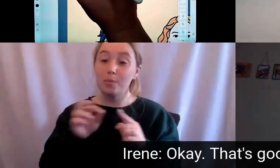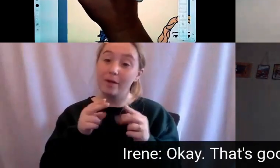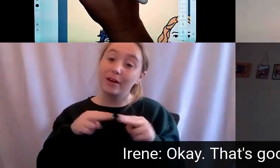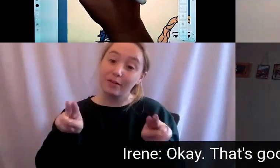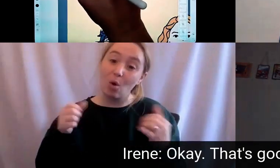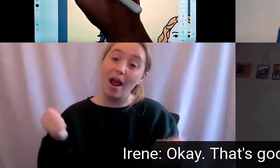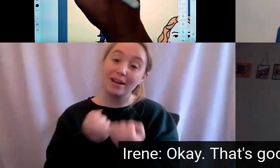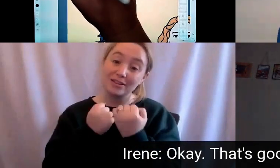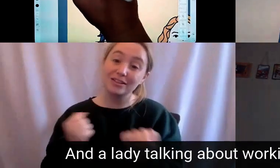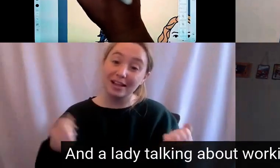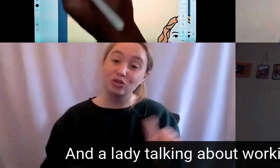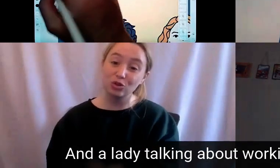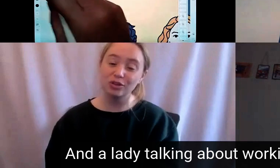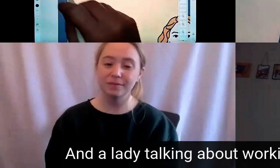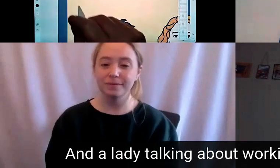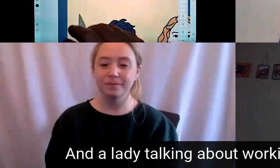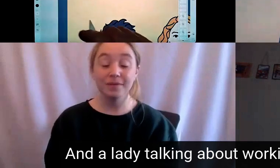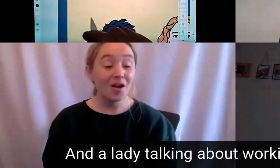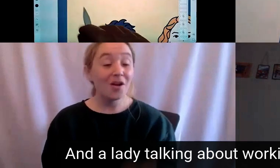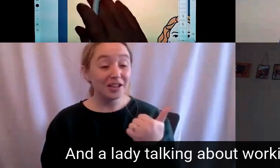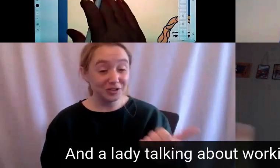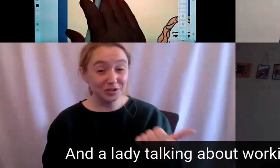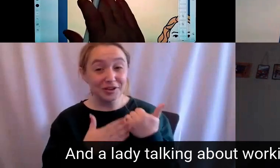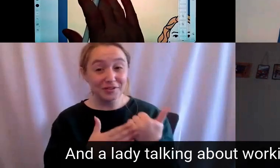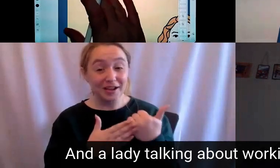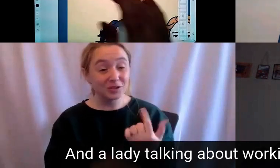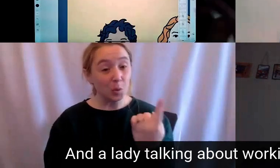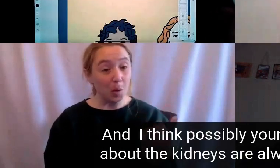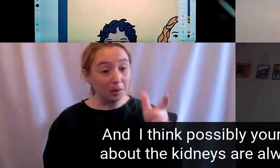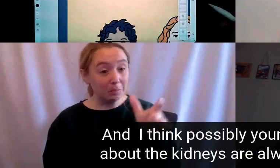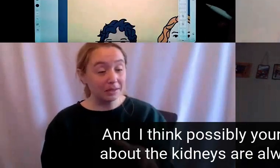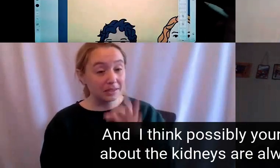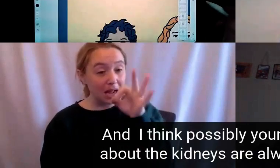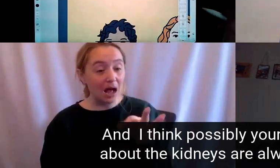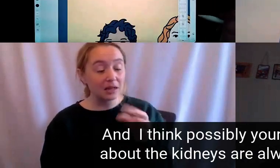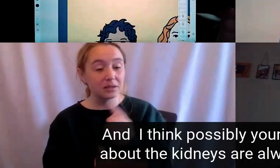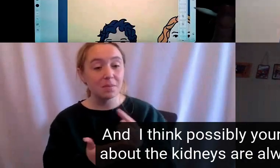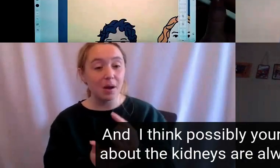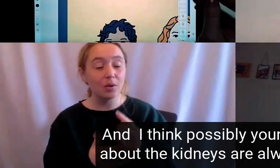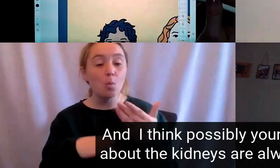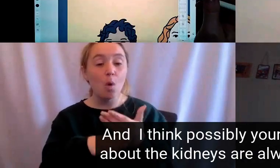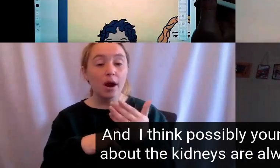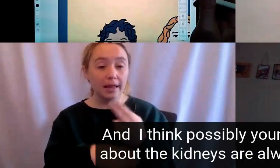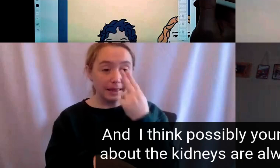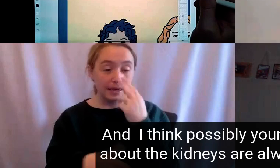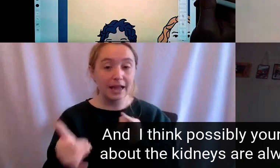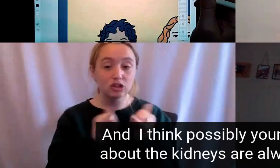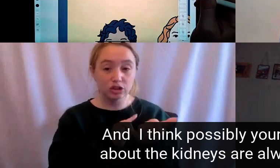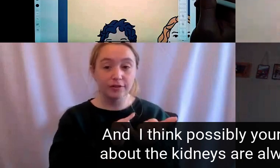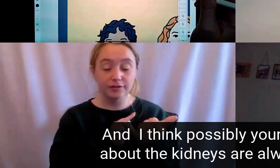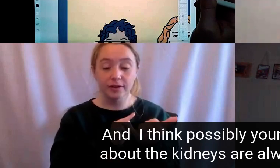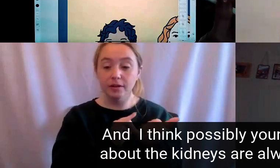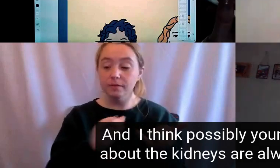Okay, that's good advice. And a lady talking about working the night shift, and I think possibly